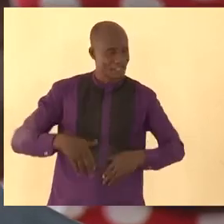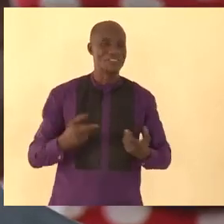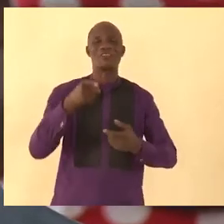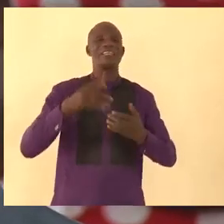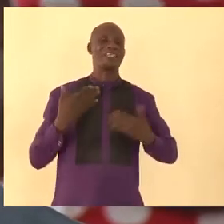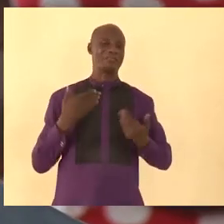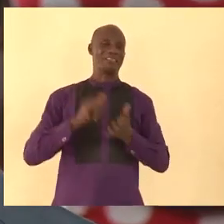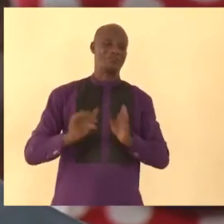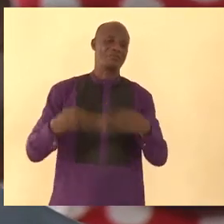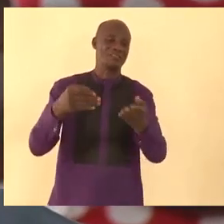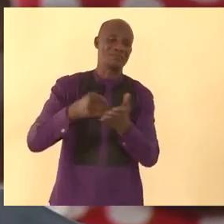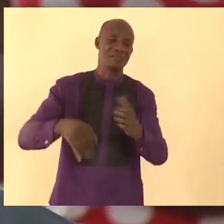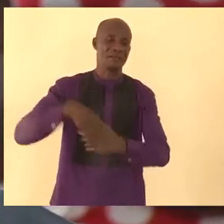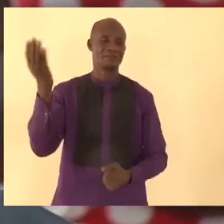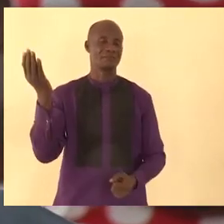able to give it out.